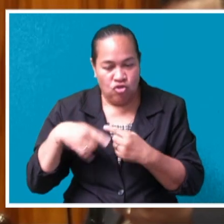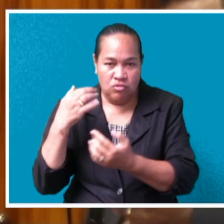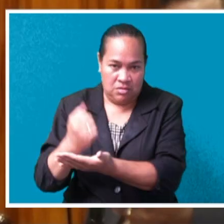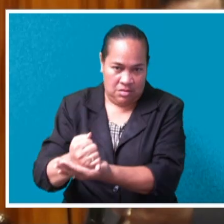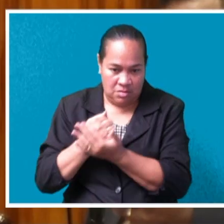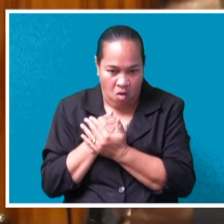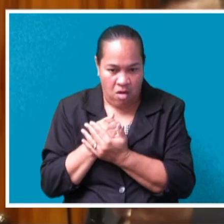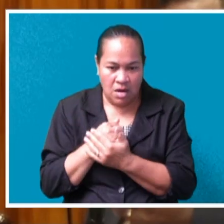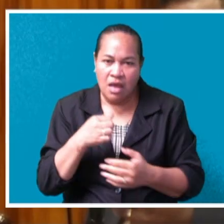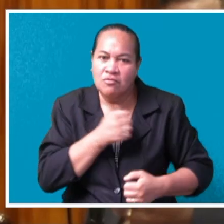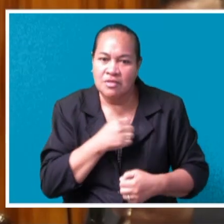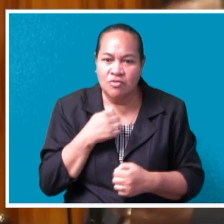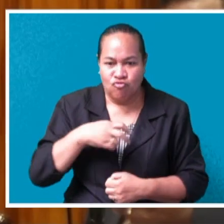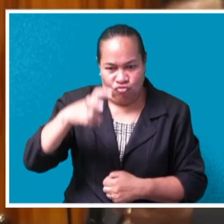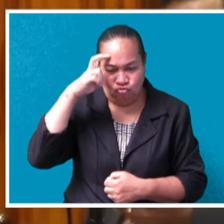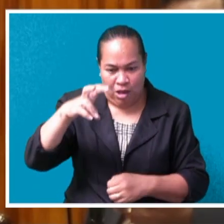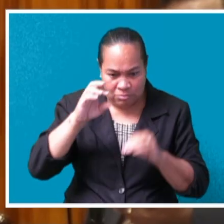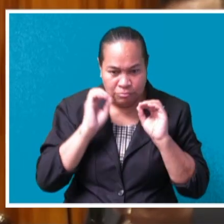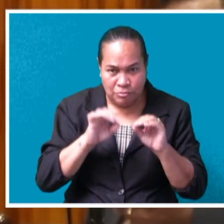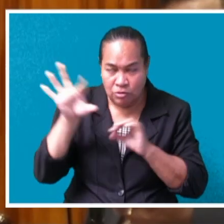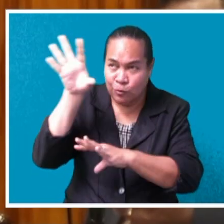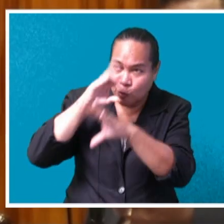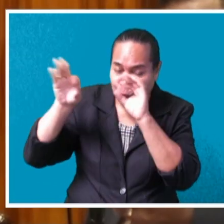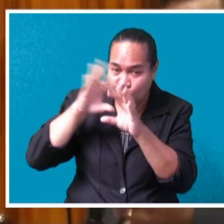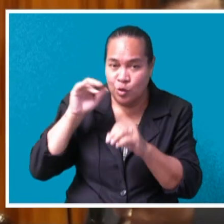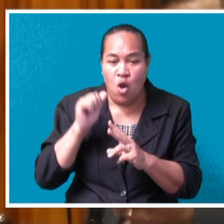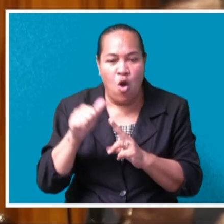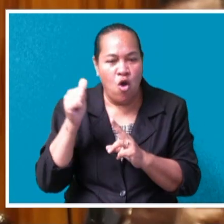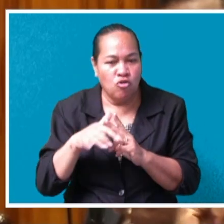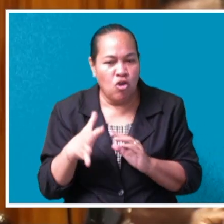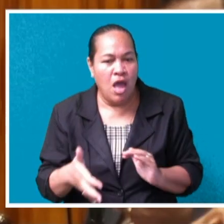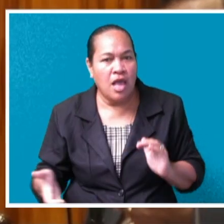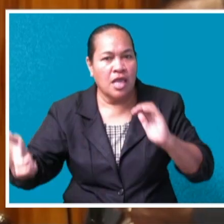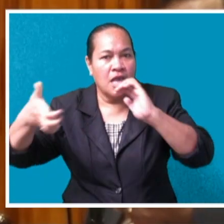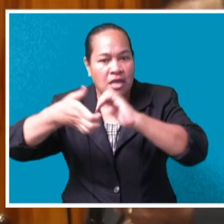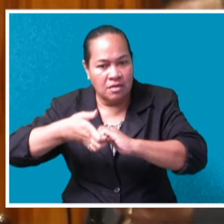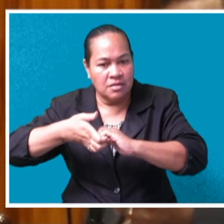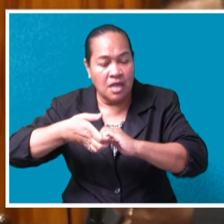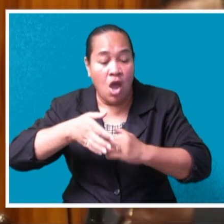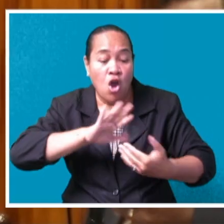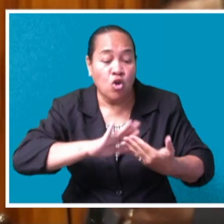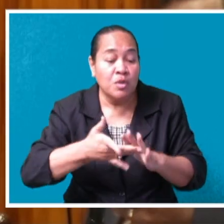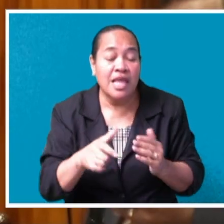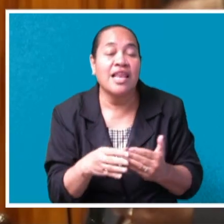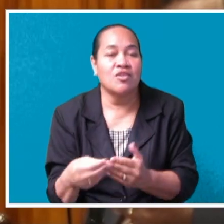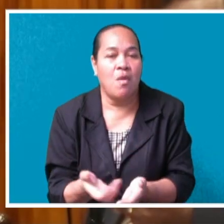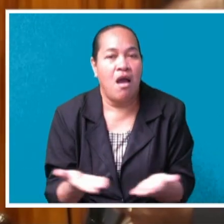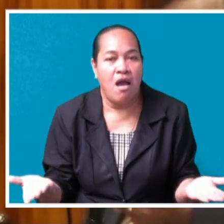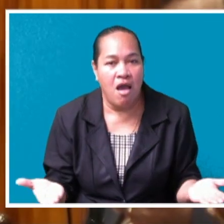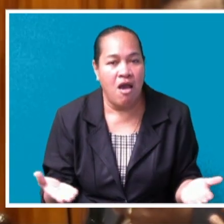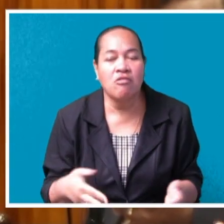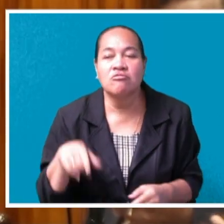training, institutional cooperation, and engagement at the level of community leadership. These